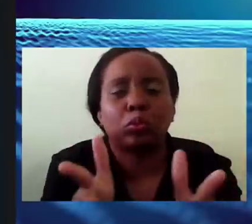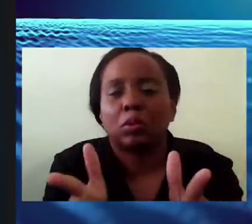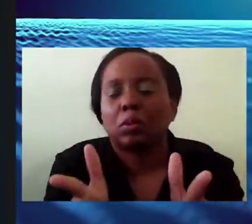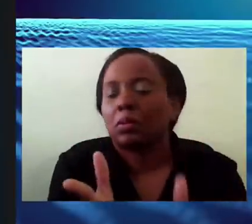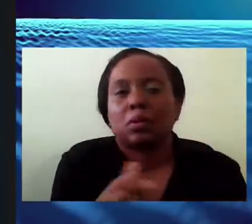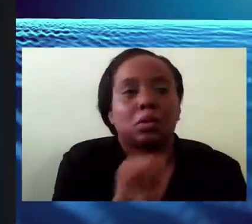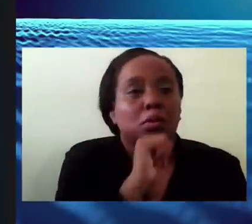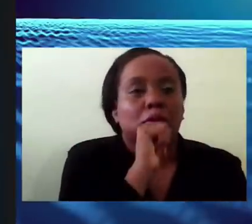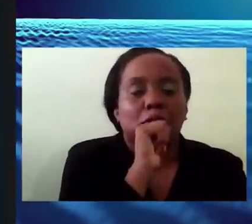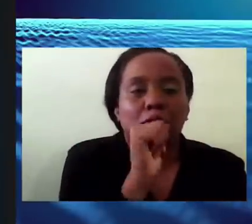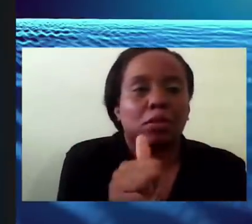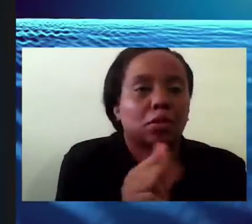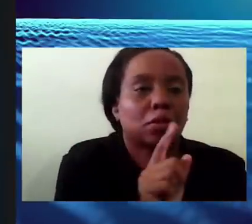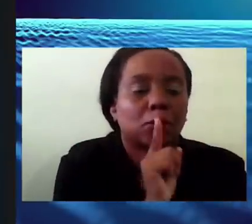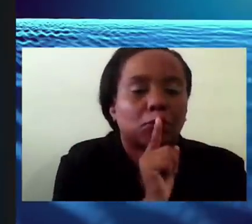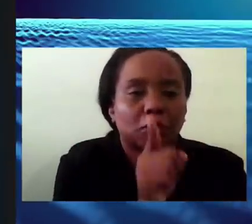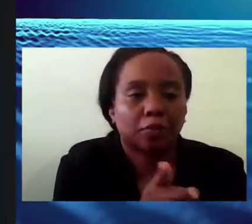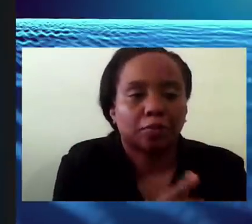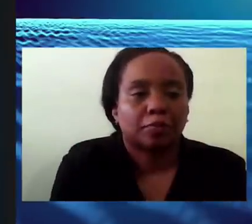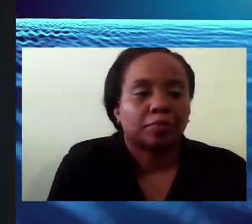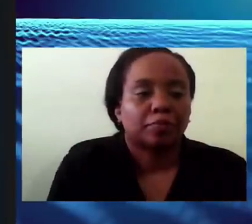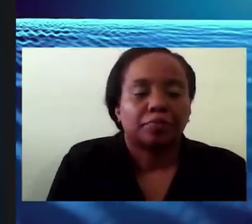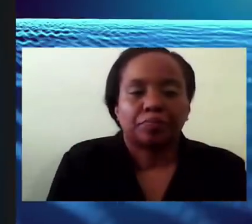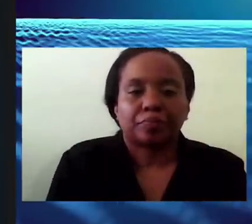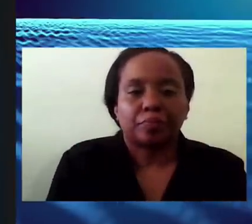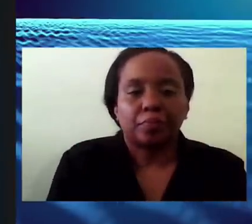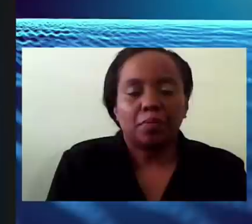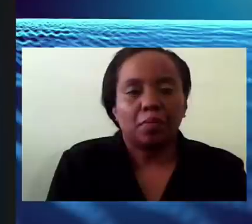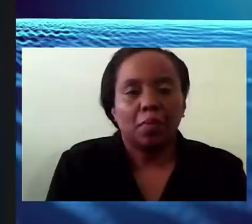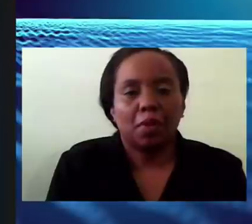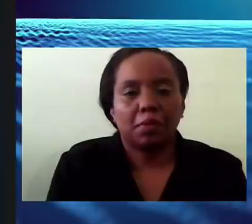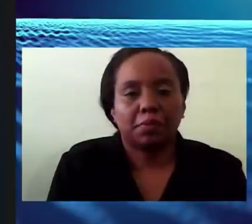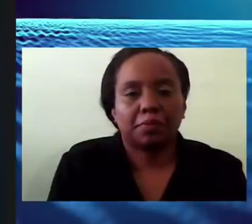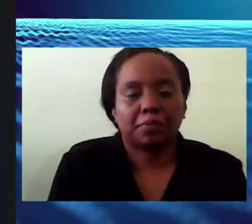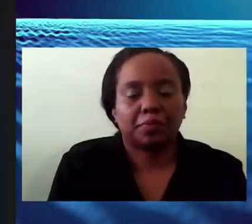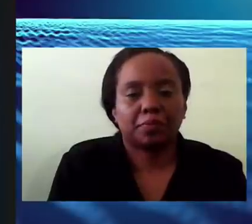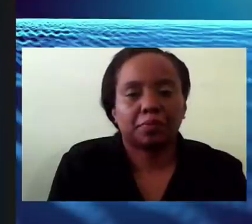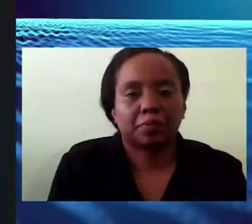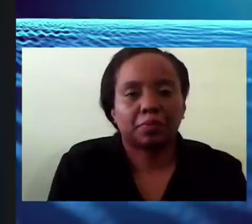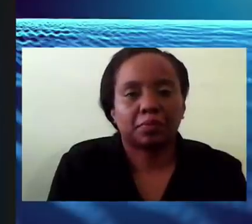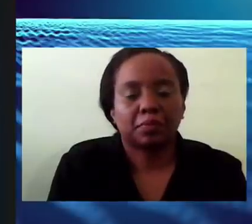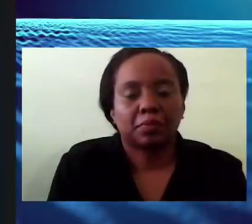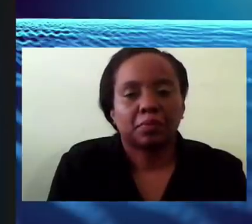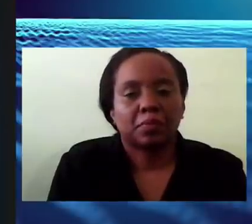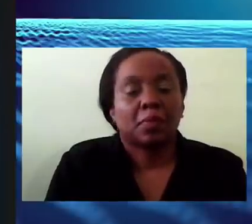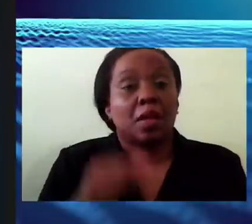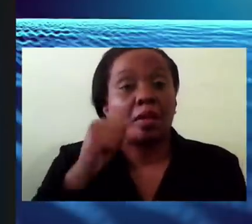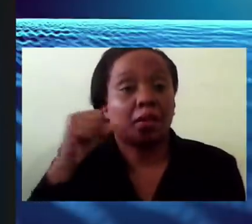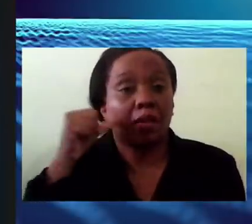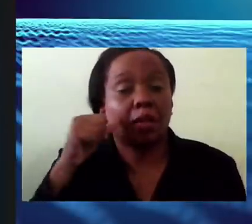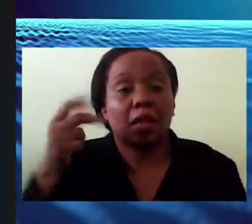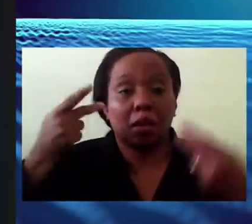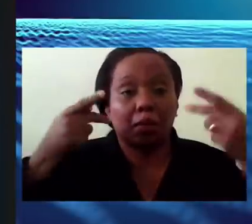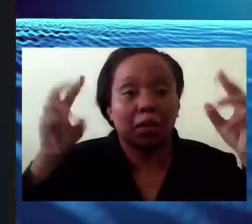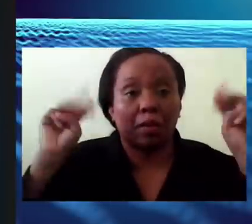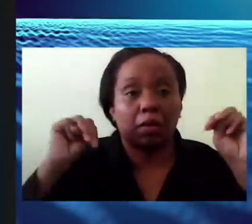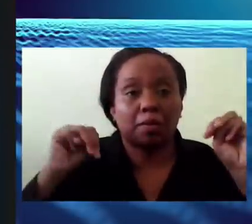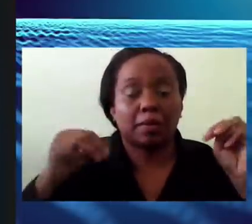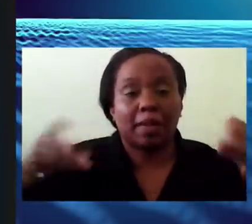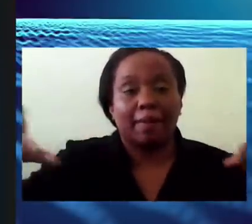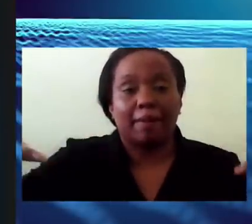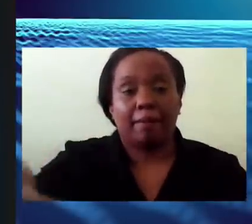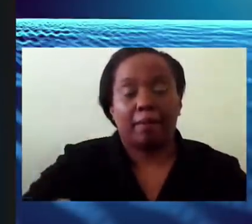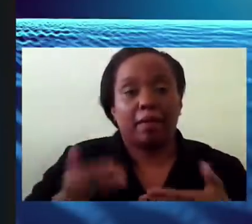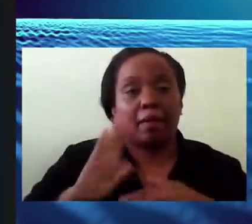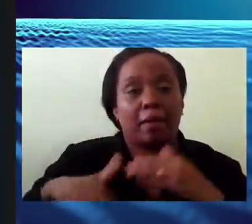further from the truth. Yesterday, the Prime Minister invited all of the major contractors up to the airport on site, and we had a meeting on